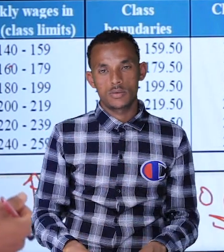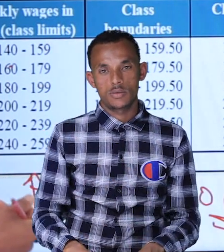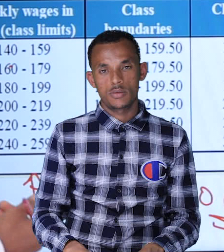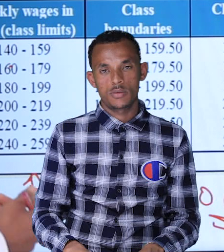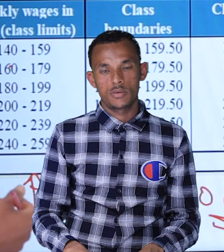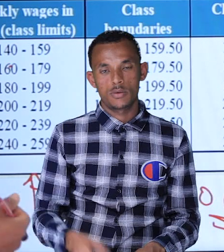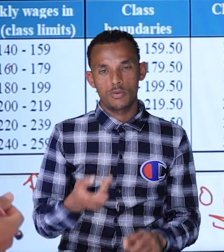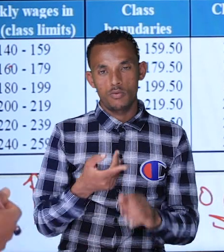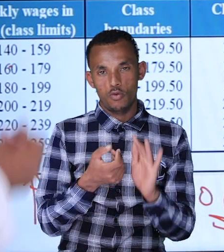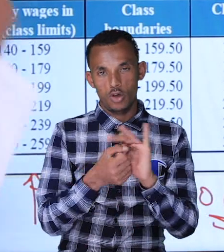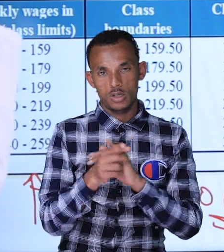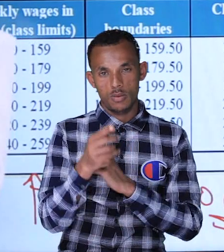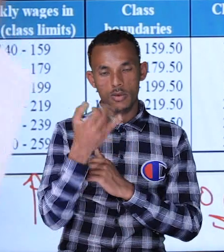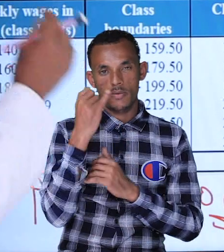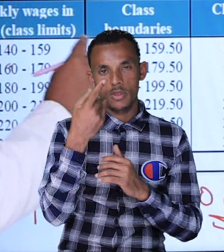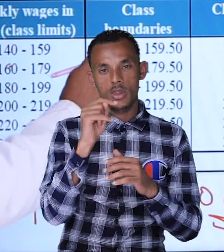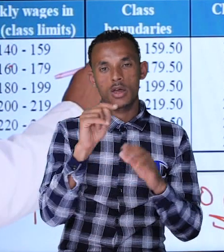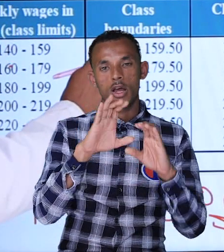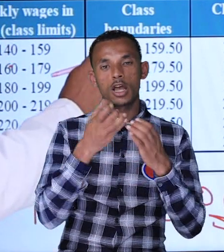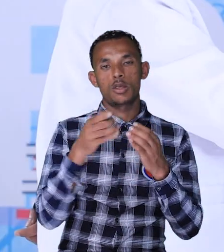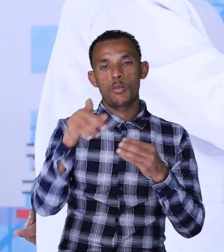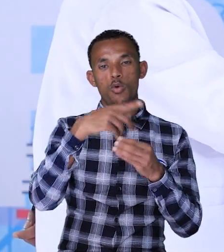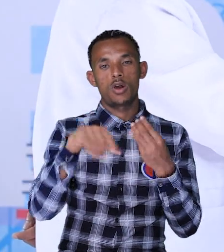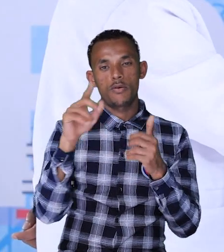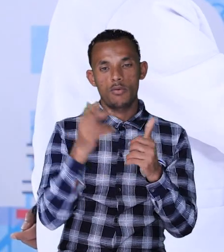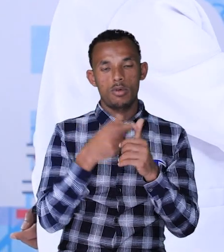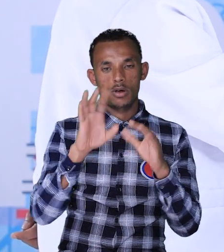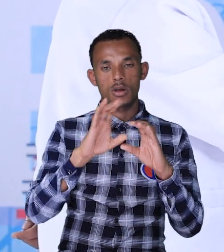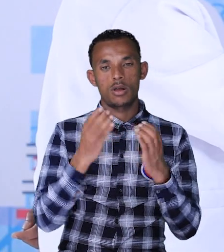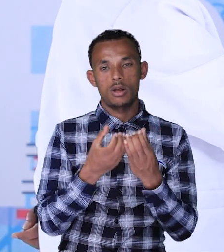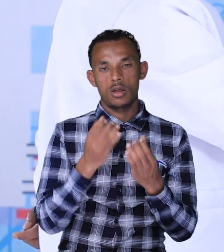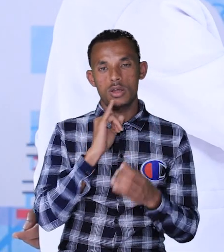axis. For example, the class boundary for the first class is